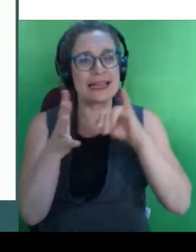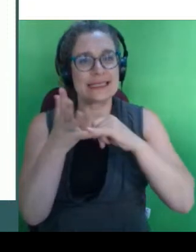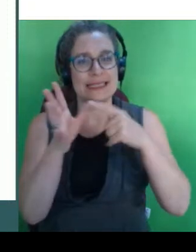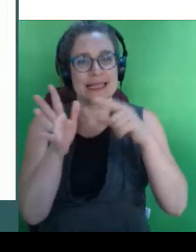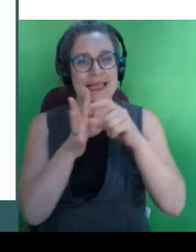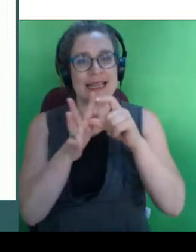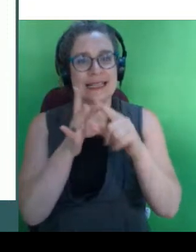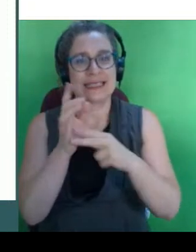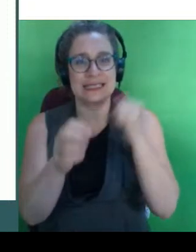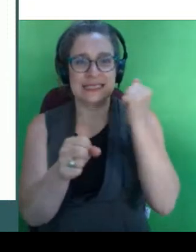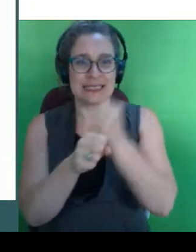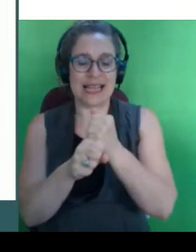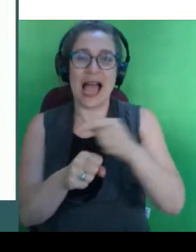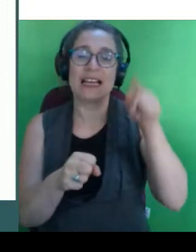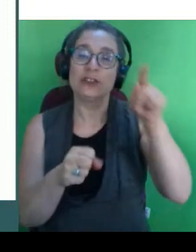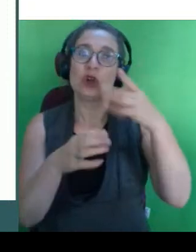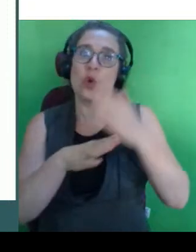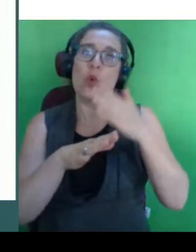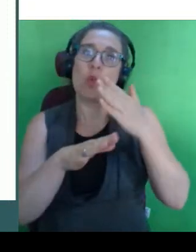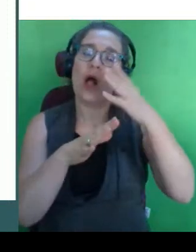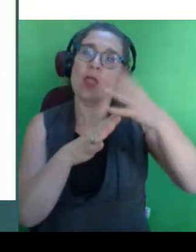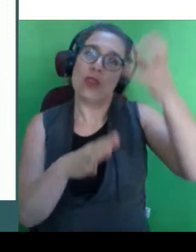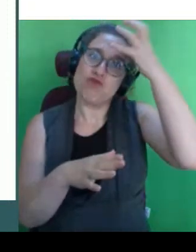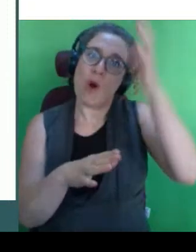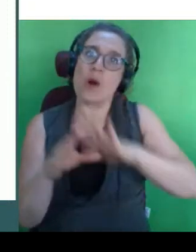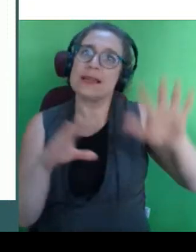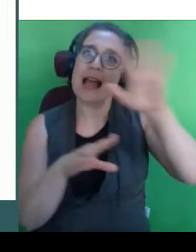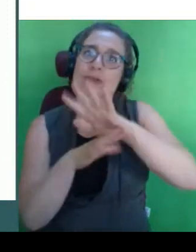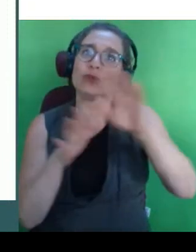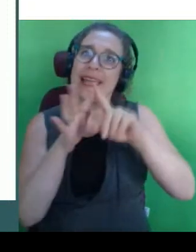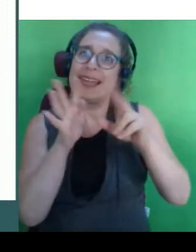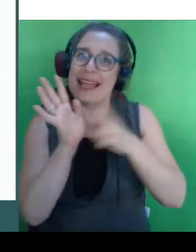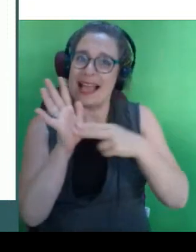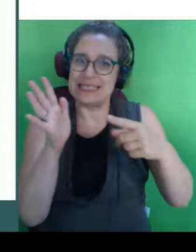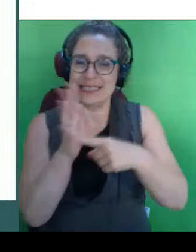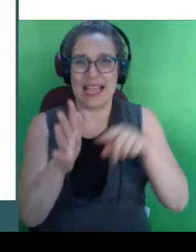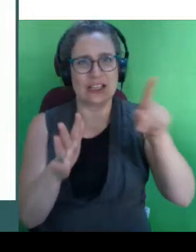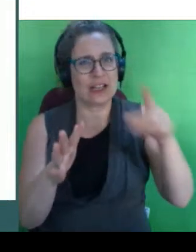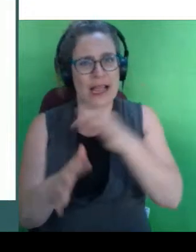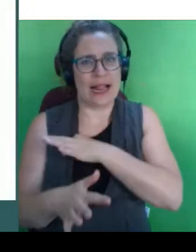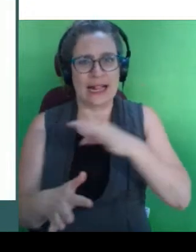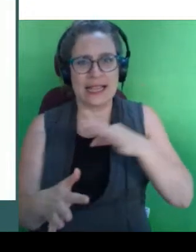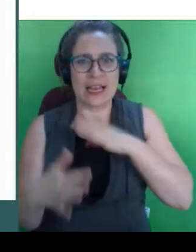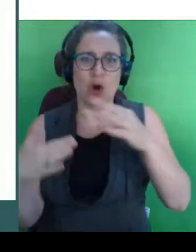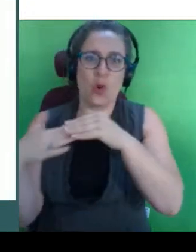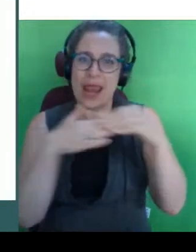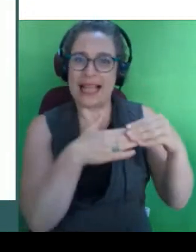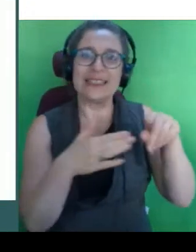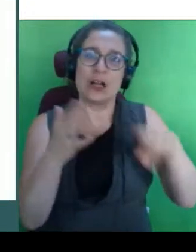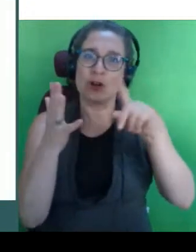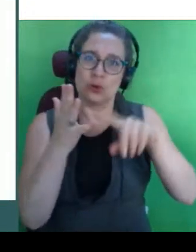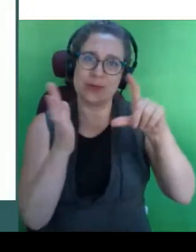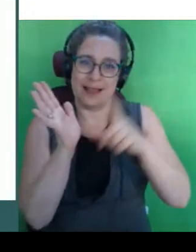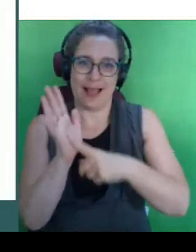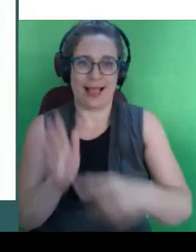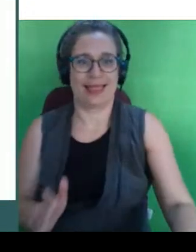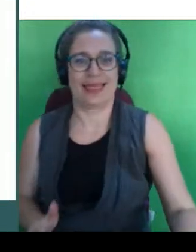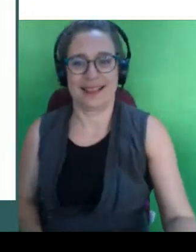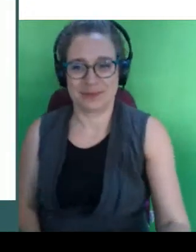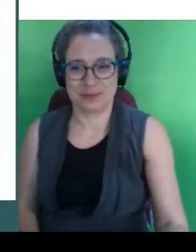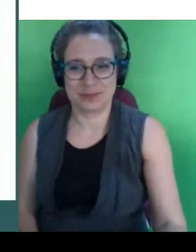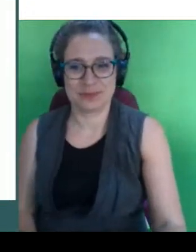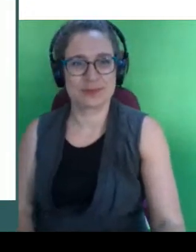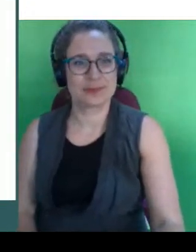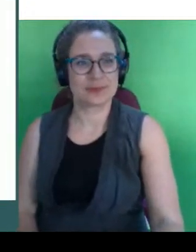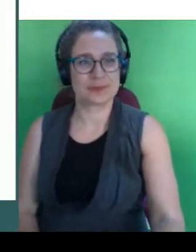National ENT Hospital and an honorary senior clinical leader at University College London. She's going to be